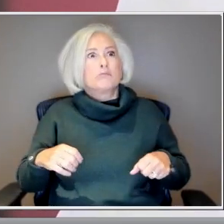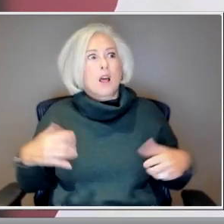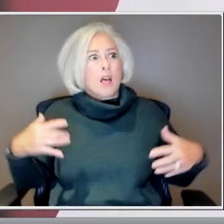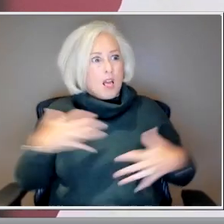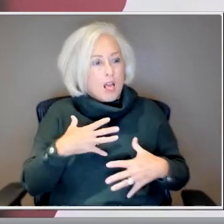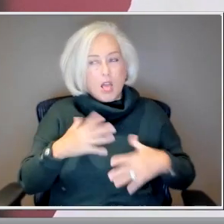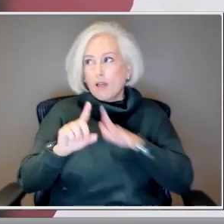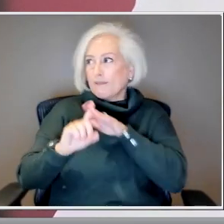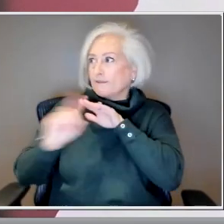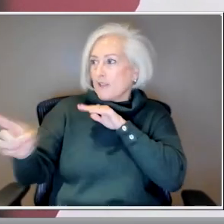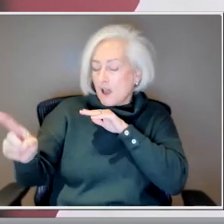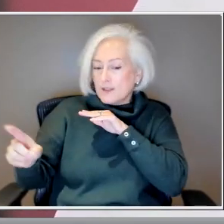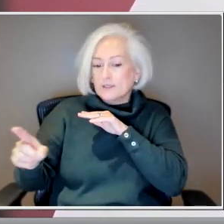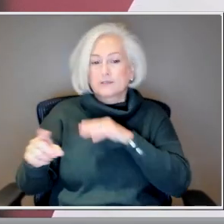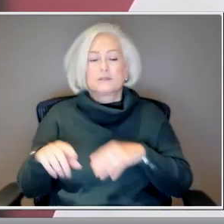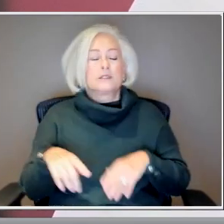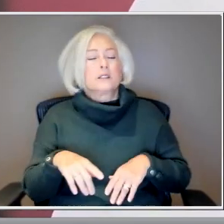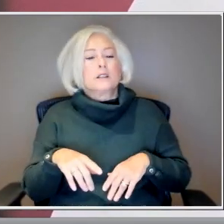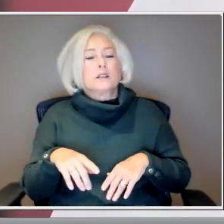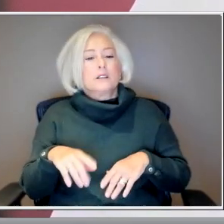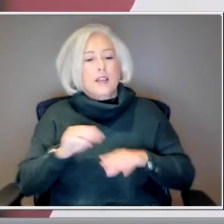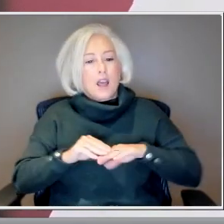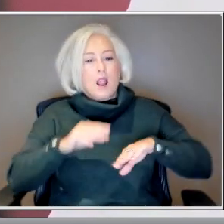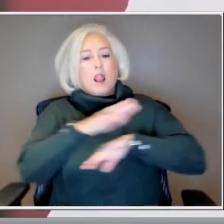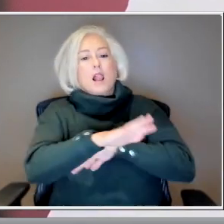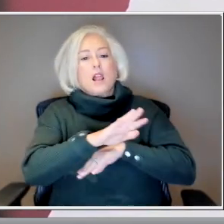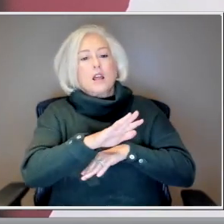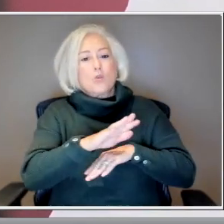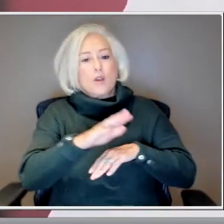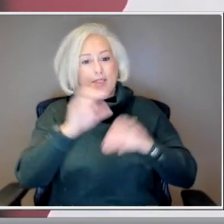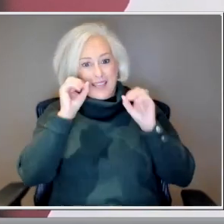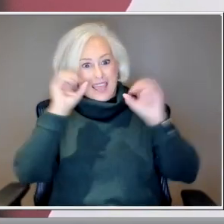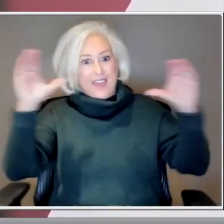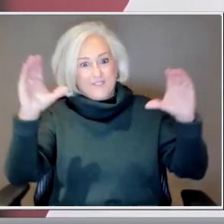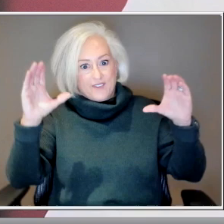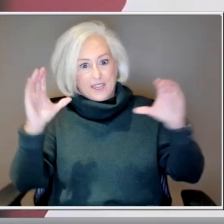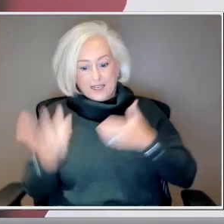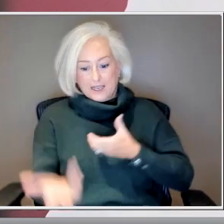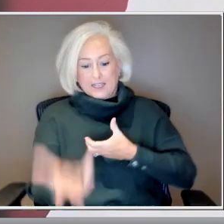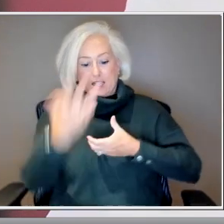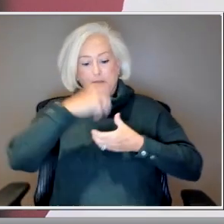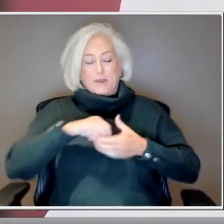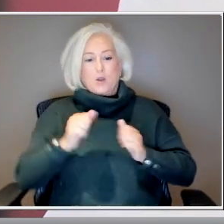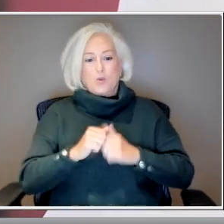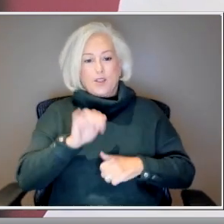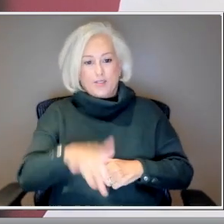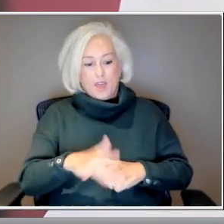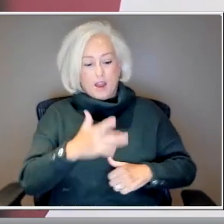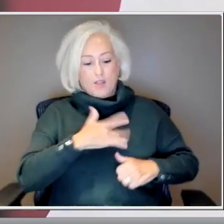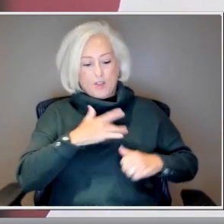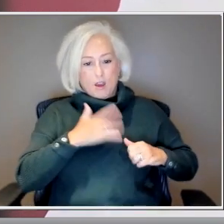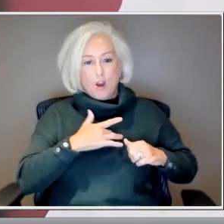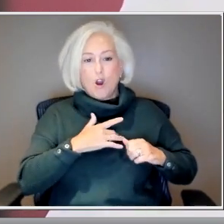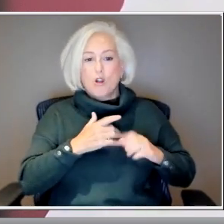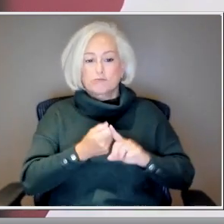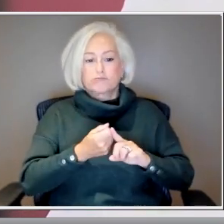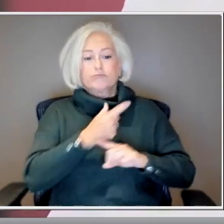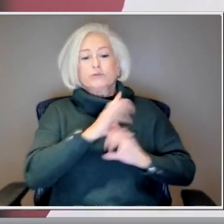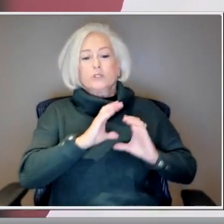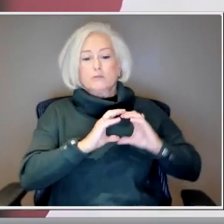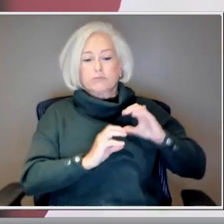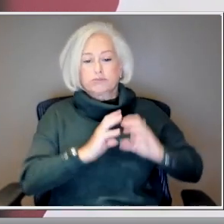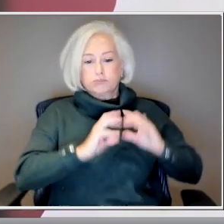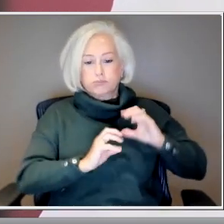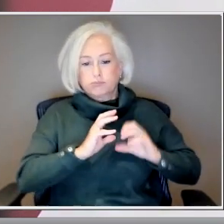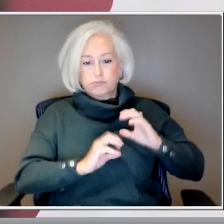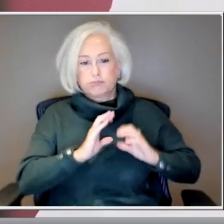caffeine and whatever else is in the energy drinks. So combine all of that, arrhythmia is much more likely to happen. Even in the young patients, most of these patients,